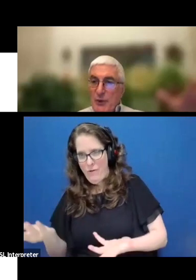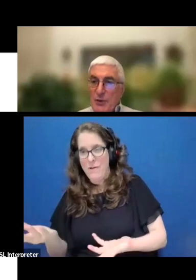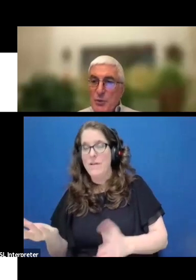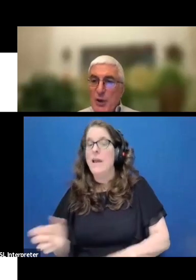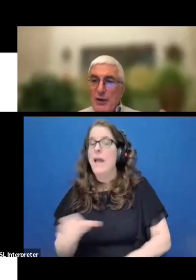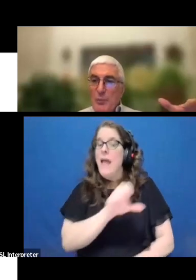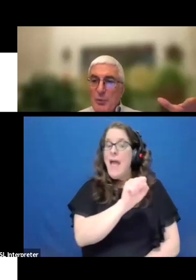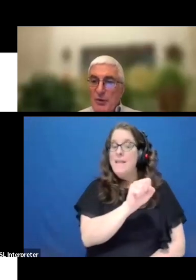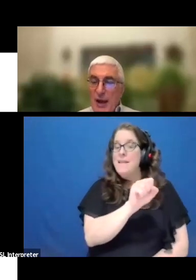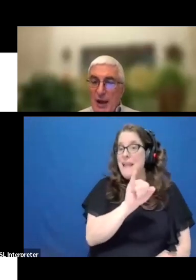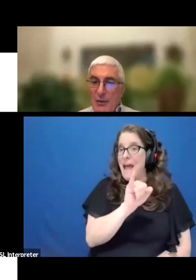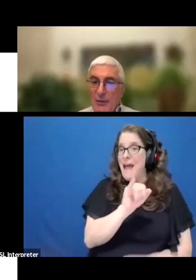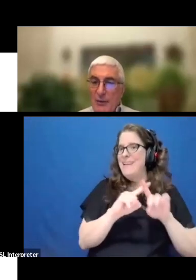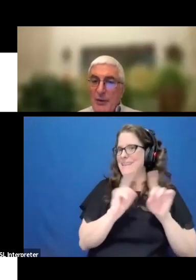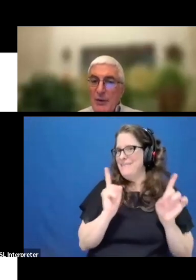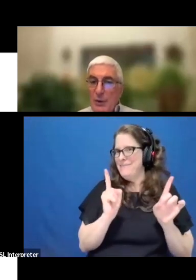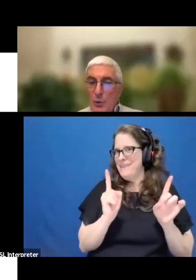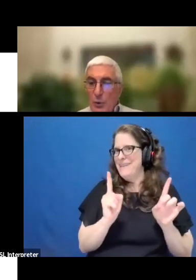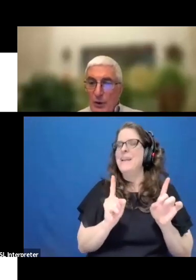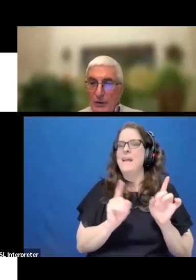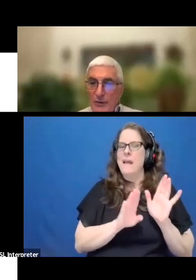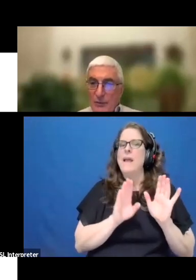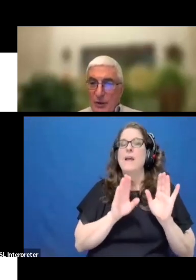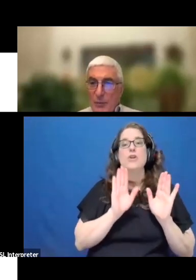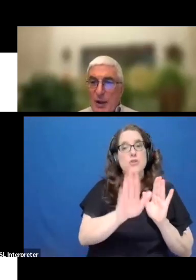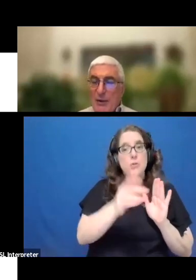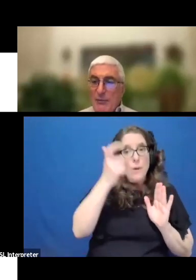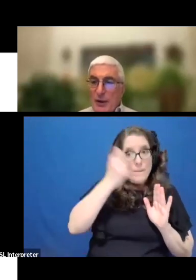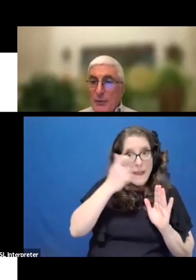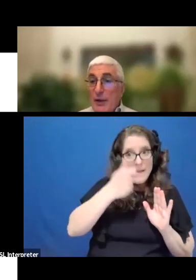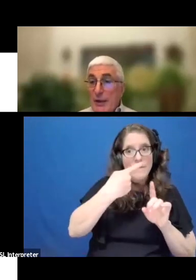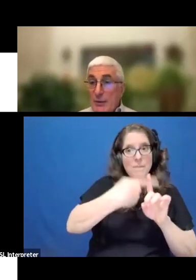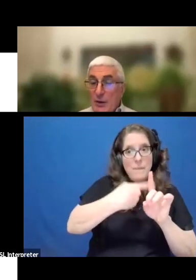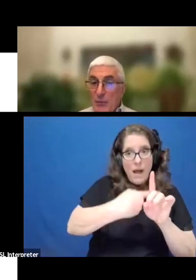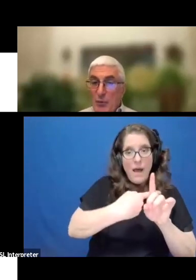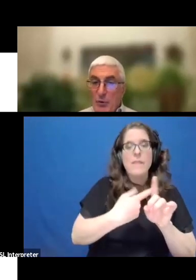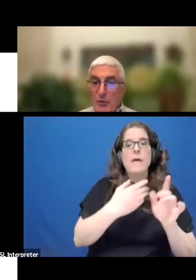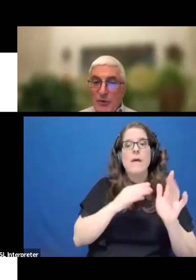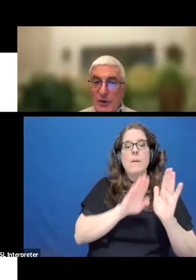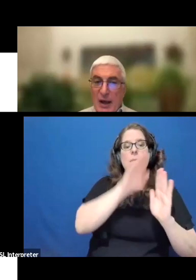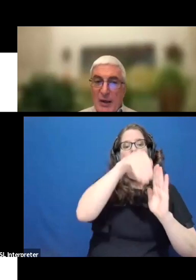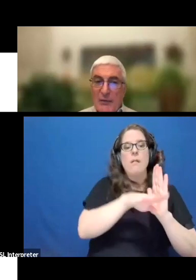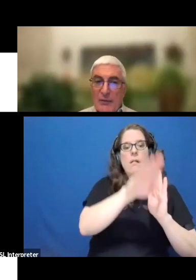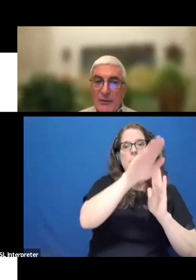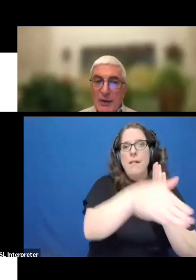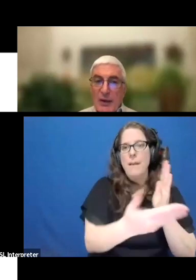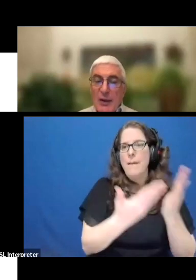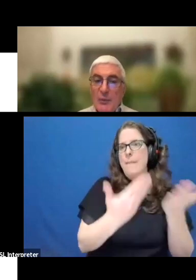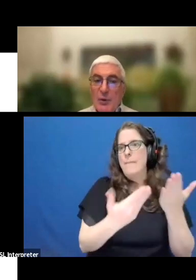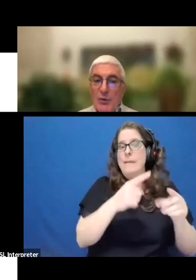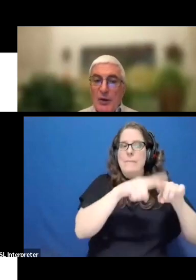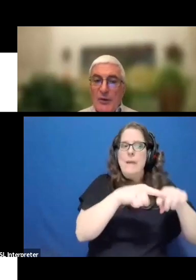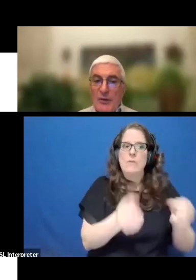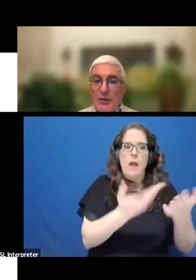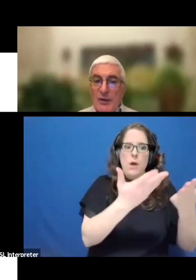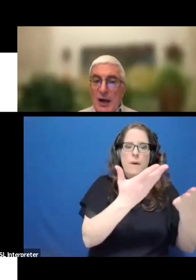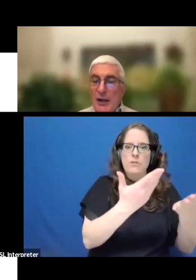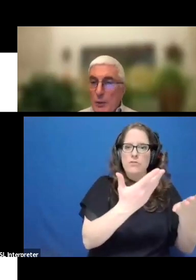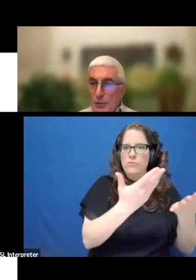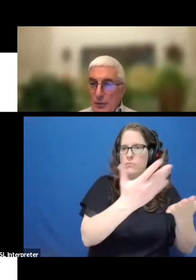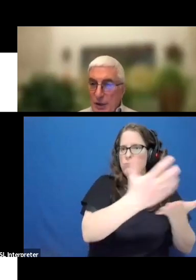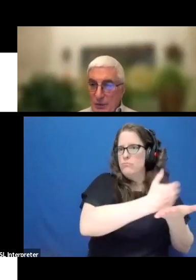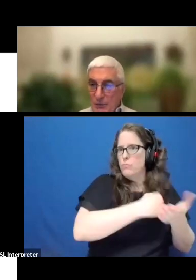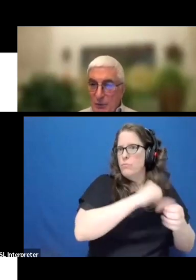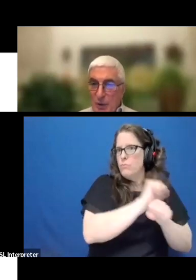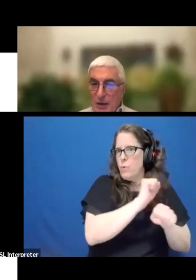can fluctuate up or down according to the amount of other income the person has. But with SSDI,